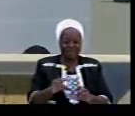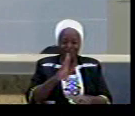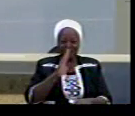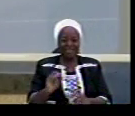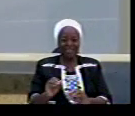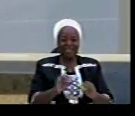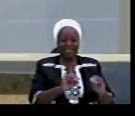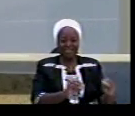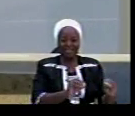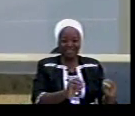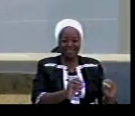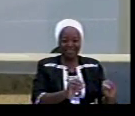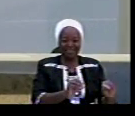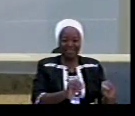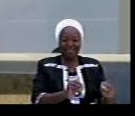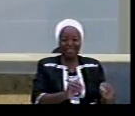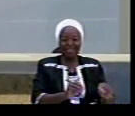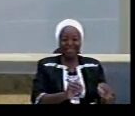mark.